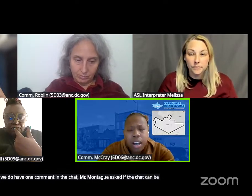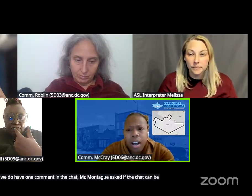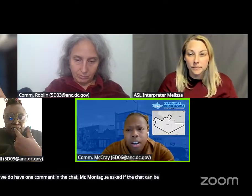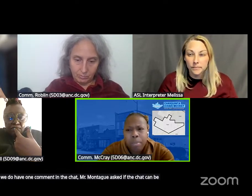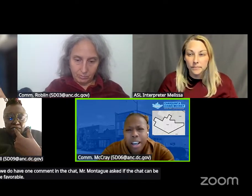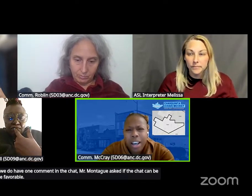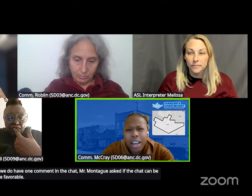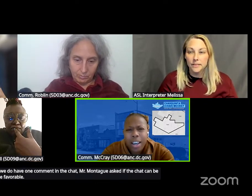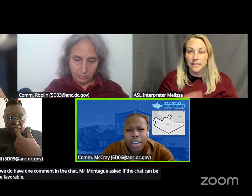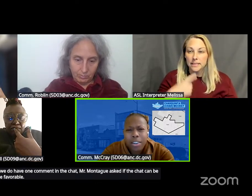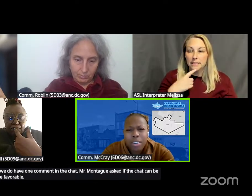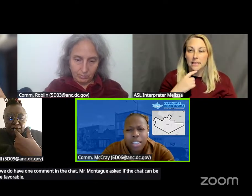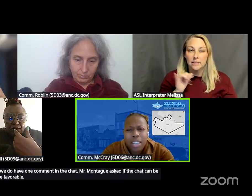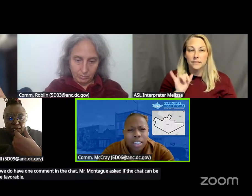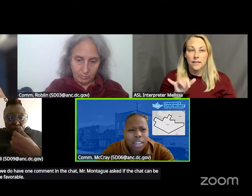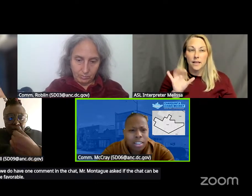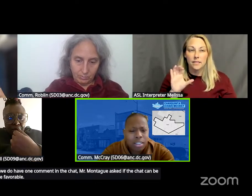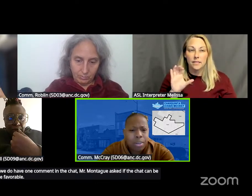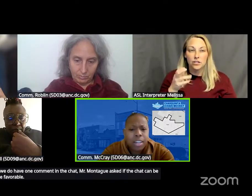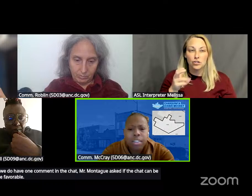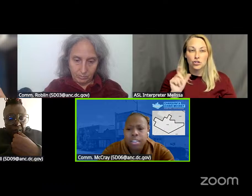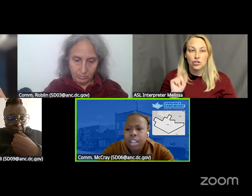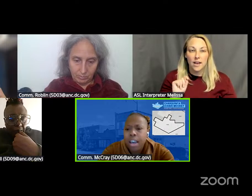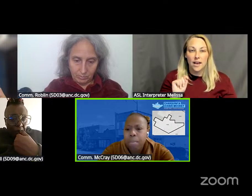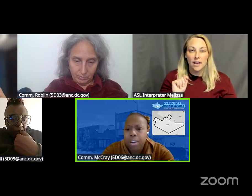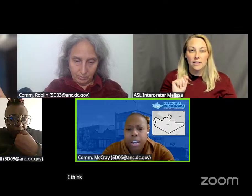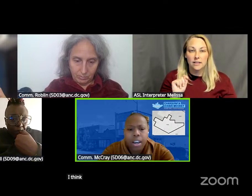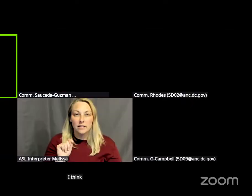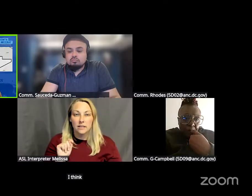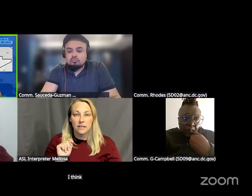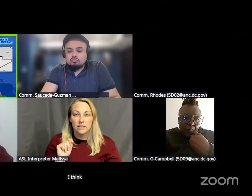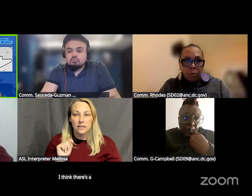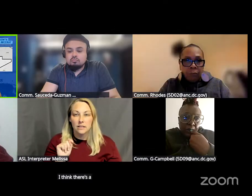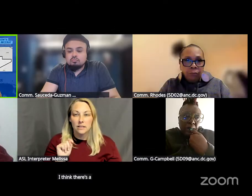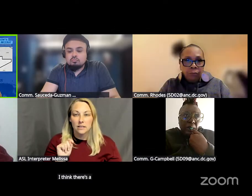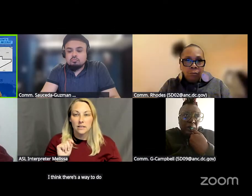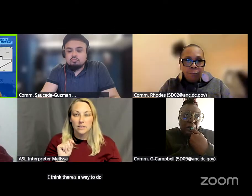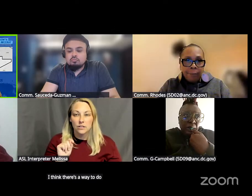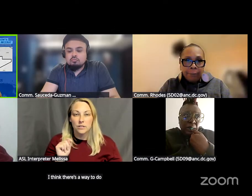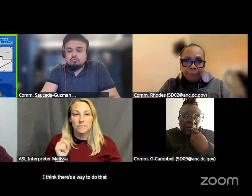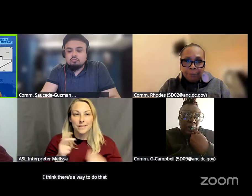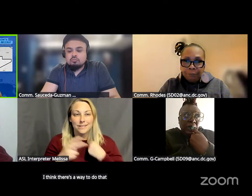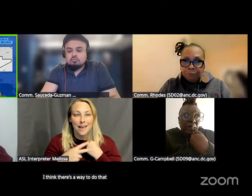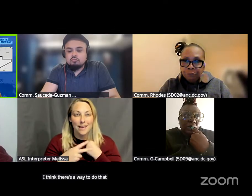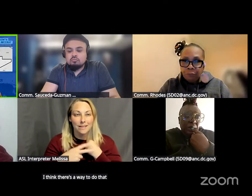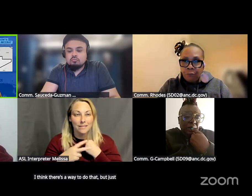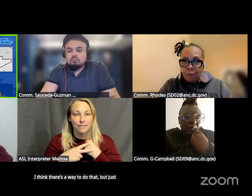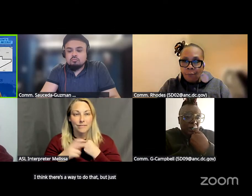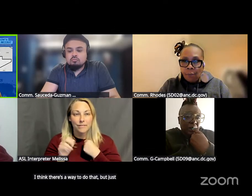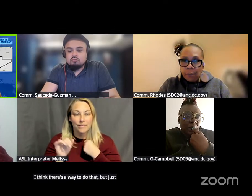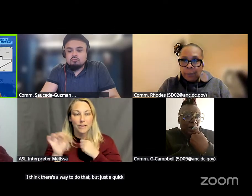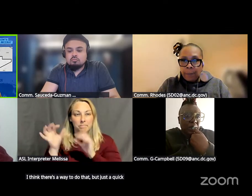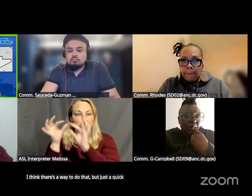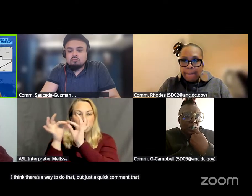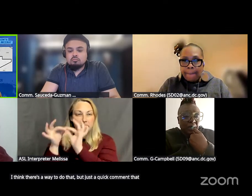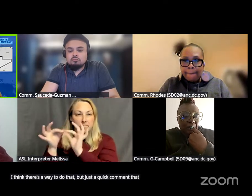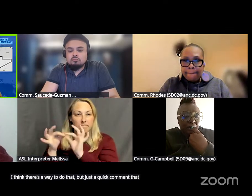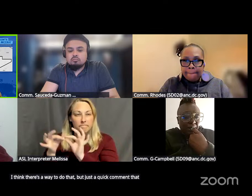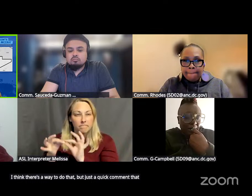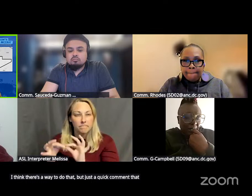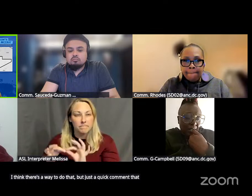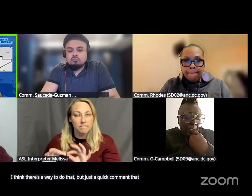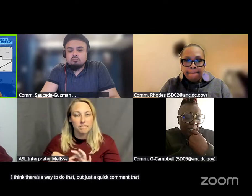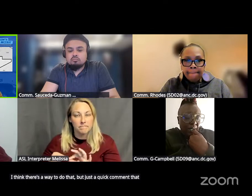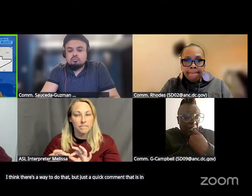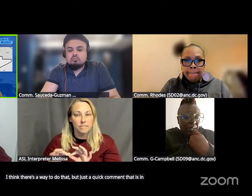savable. I think there's a way to do that, but just a quick comment that is in here